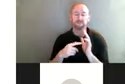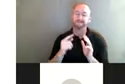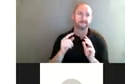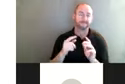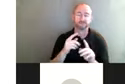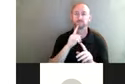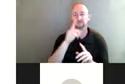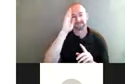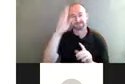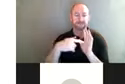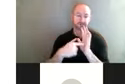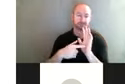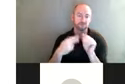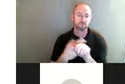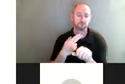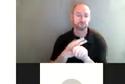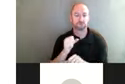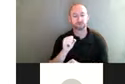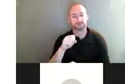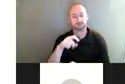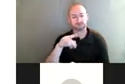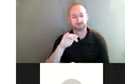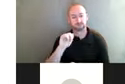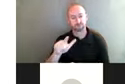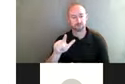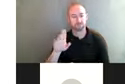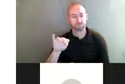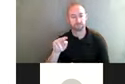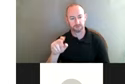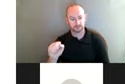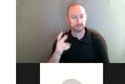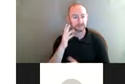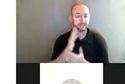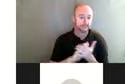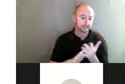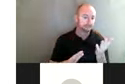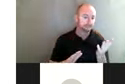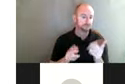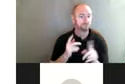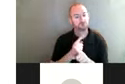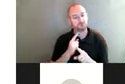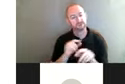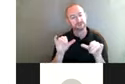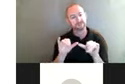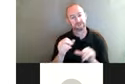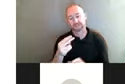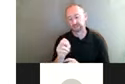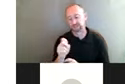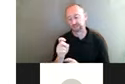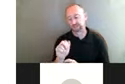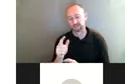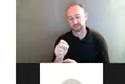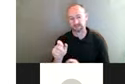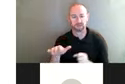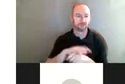example with spatial bins. And here I've got a nice set of regularly sized, regularly shaped hexagons that cover the entire